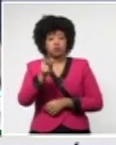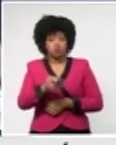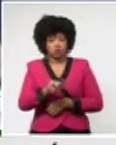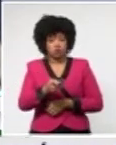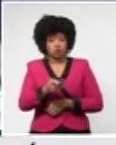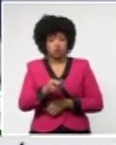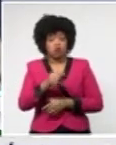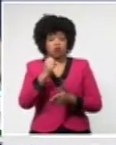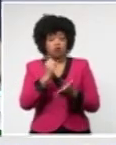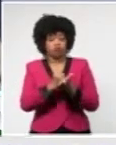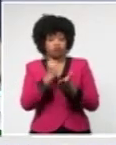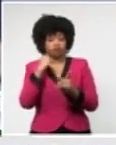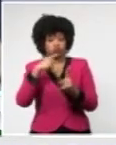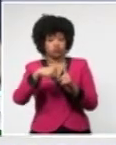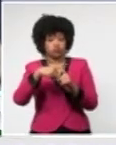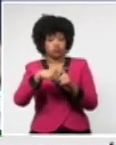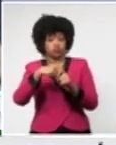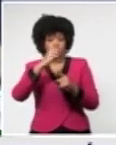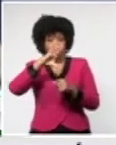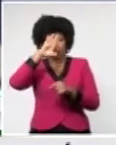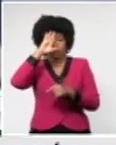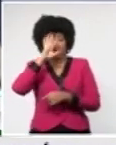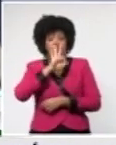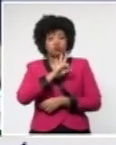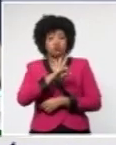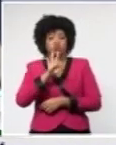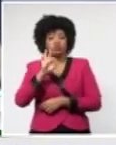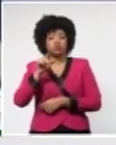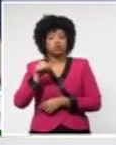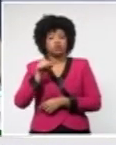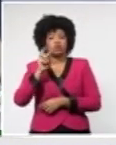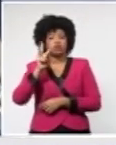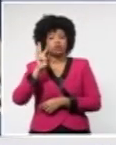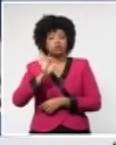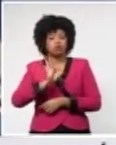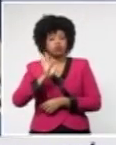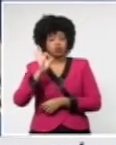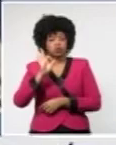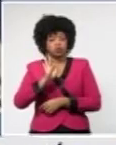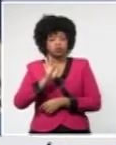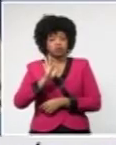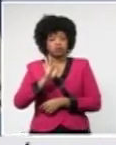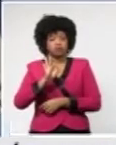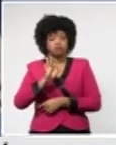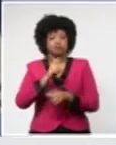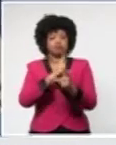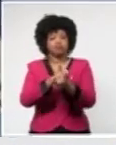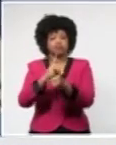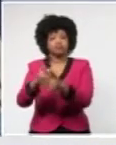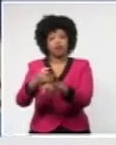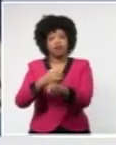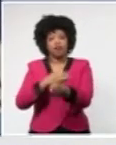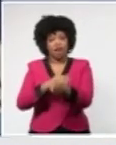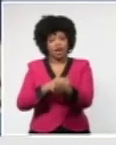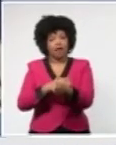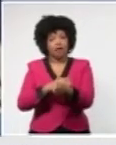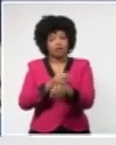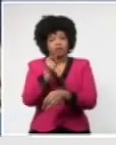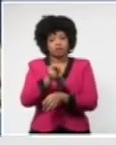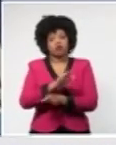88.3% of all cases have this source of infection being a confirmed case